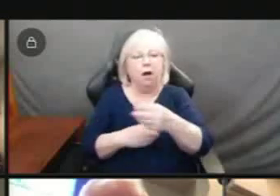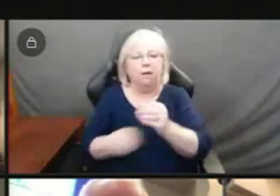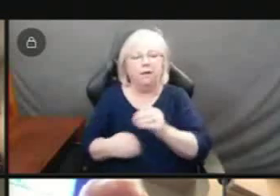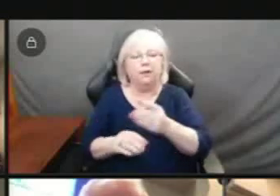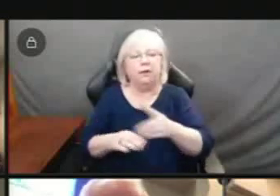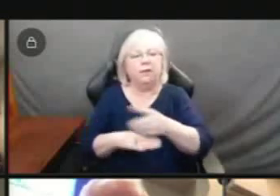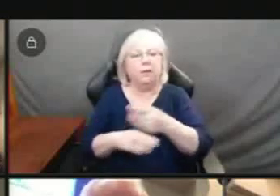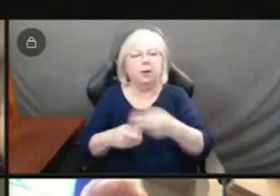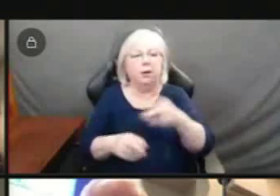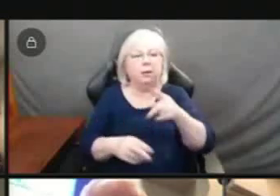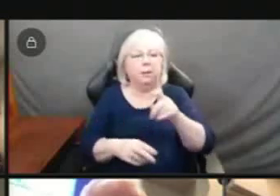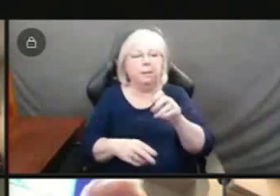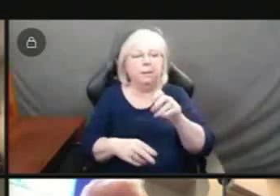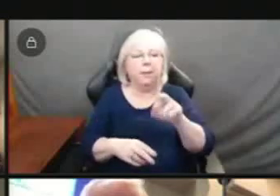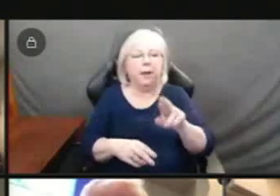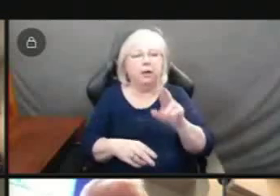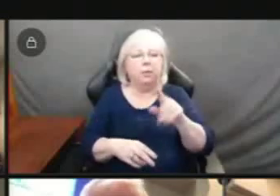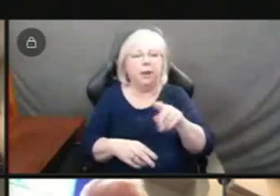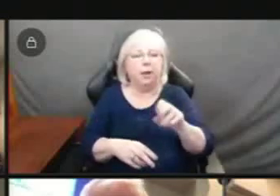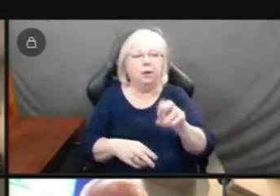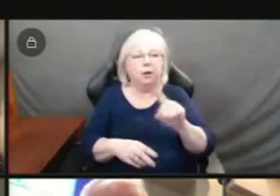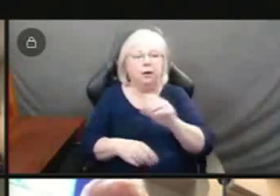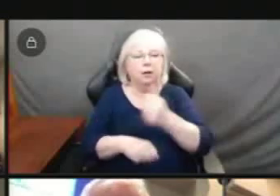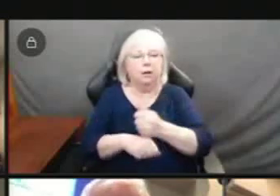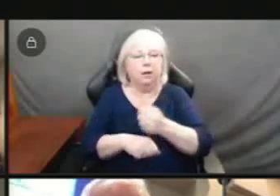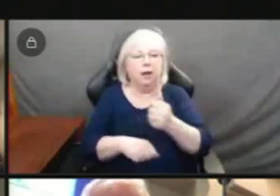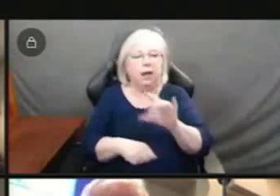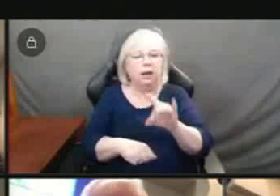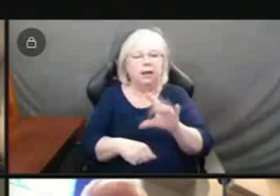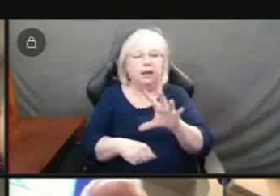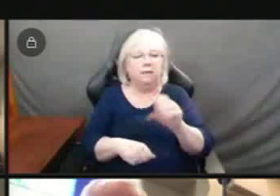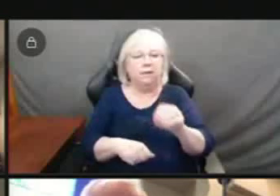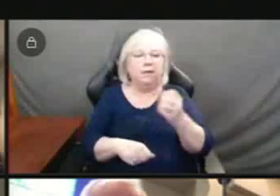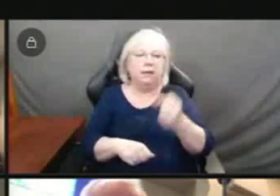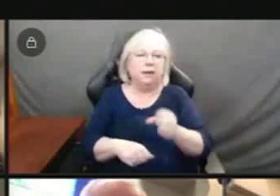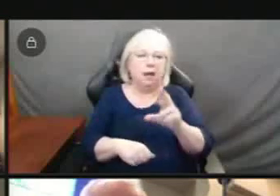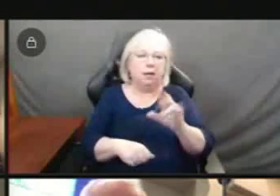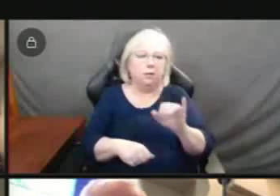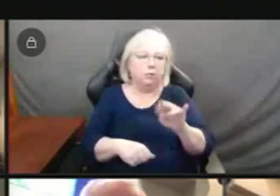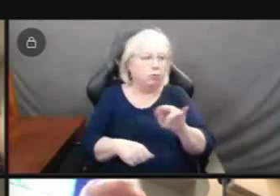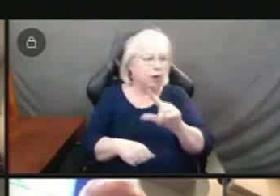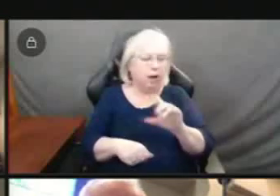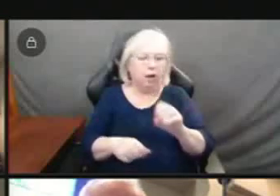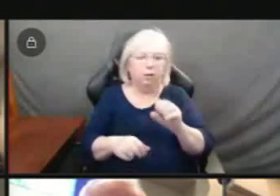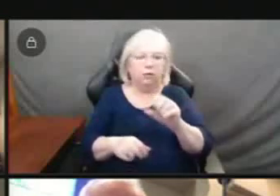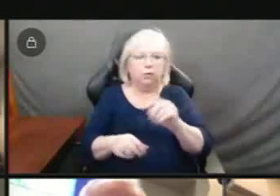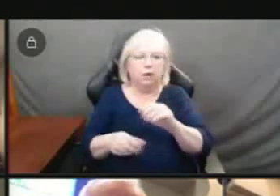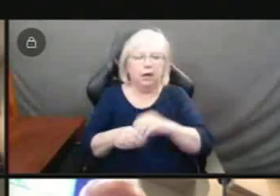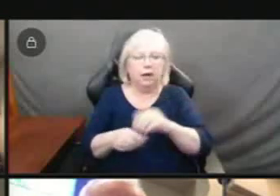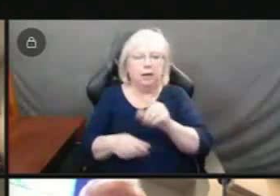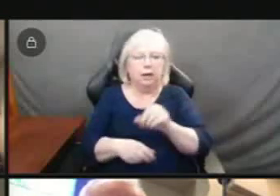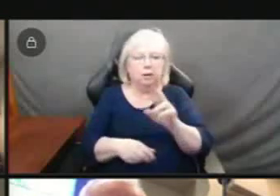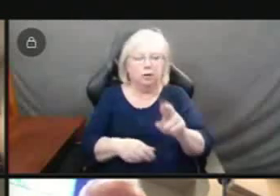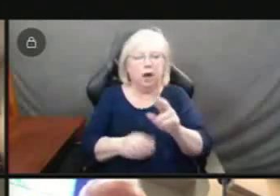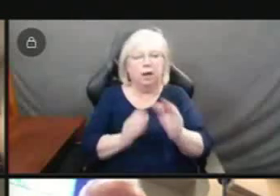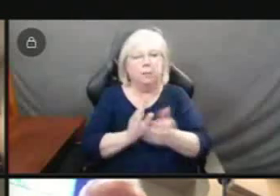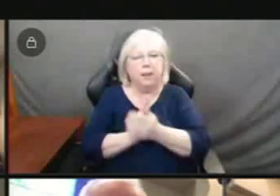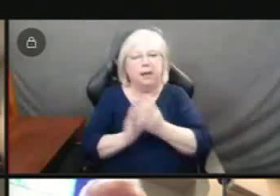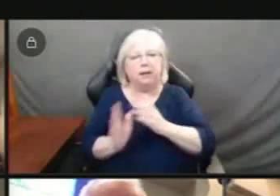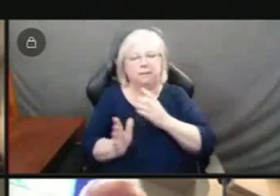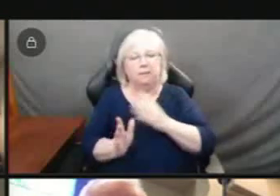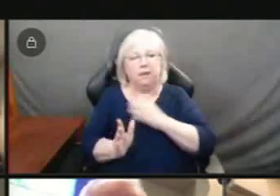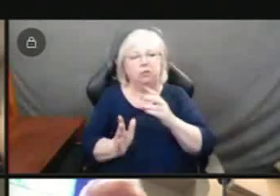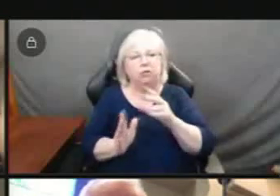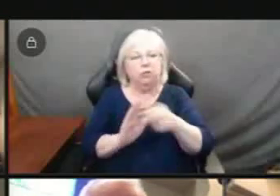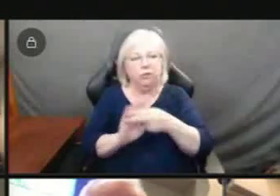titled POD, located 1850 South Ringo Street in the City of Little Rock, Arkansas, amending the official zoning